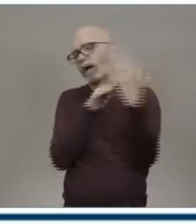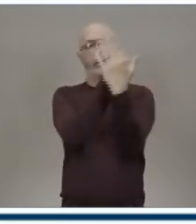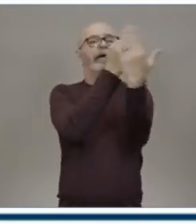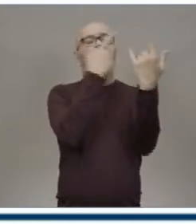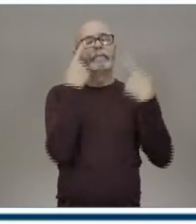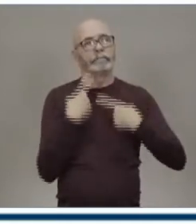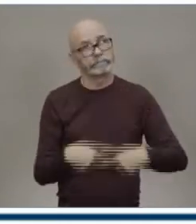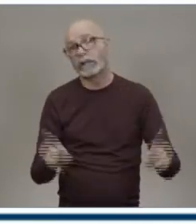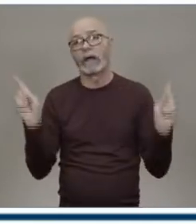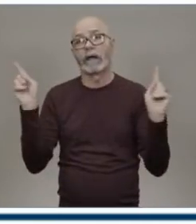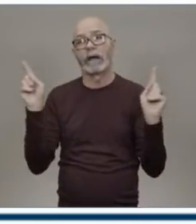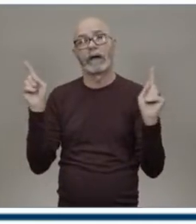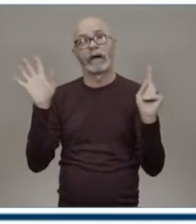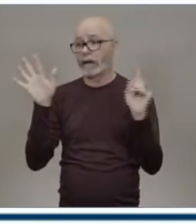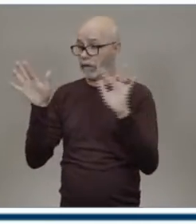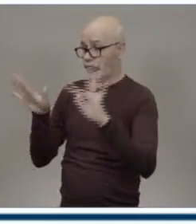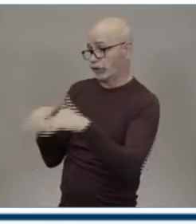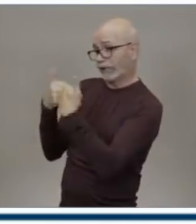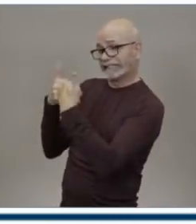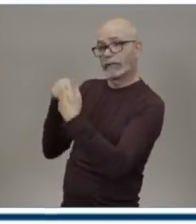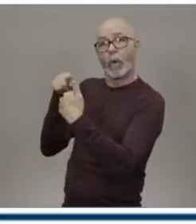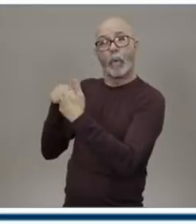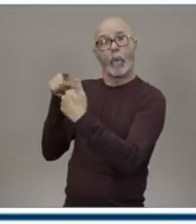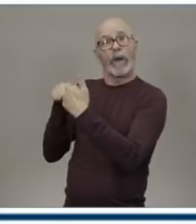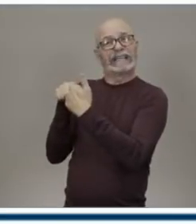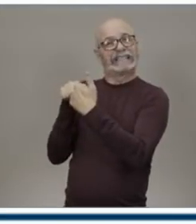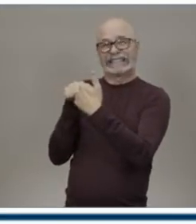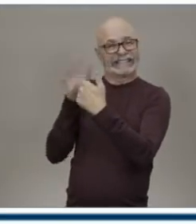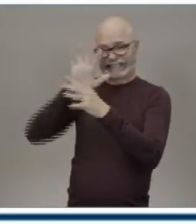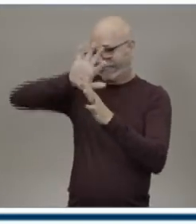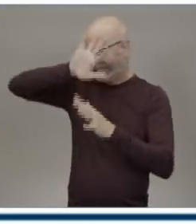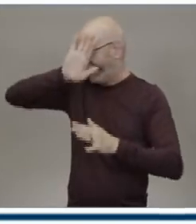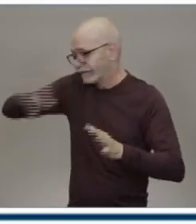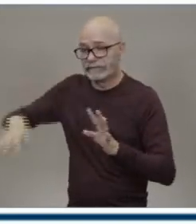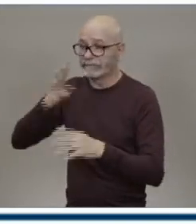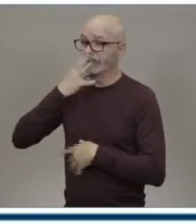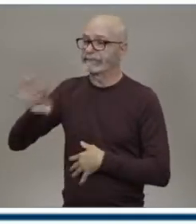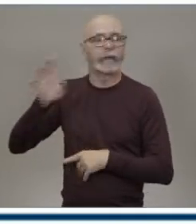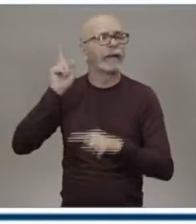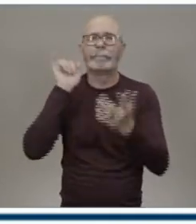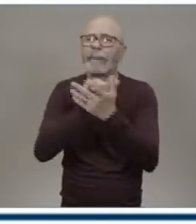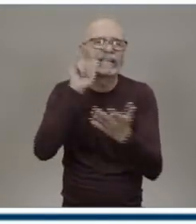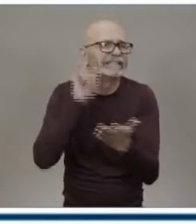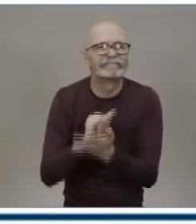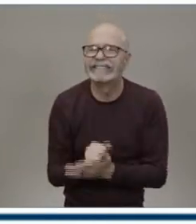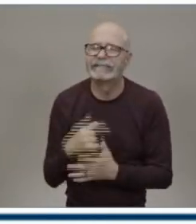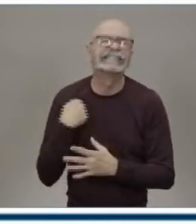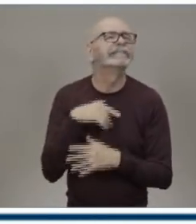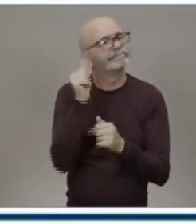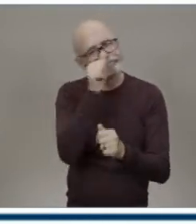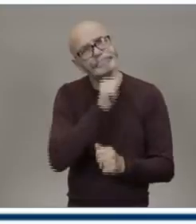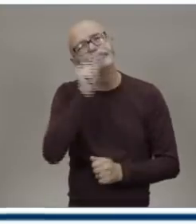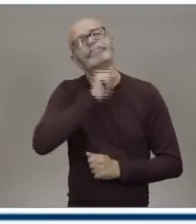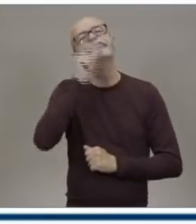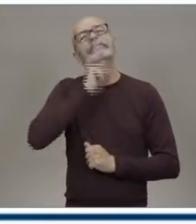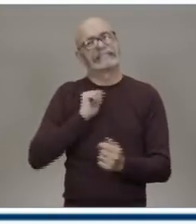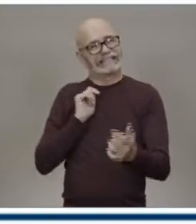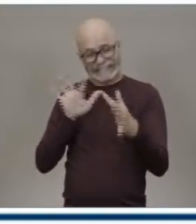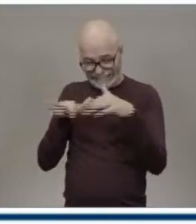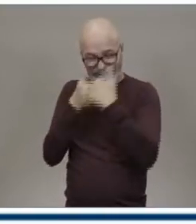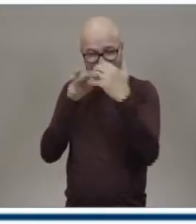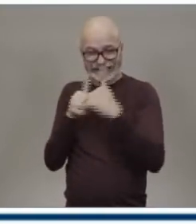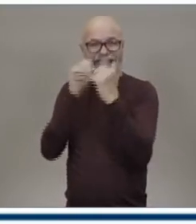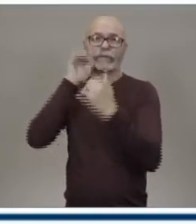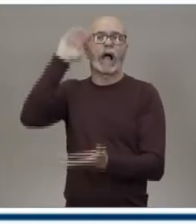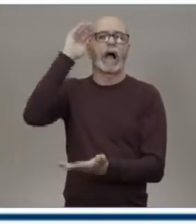away, please know that they are recognized and steps continue to be taken to reduce the impacts. Having the right level